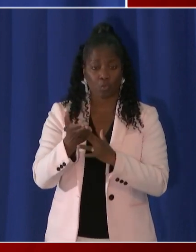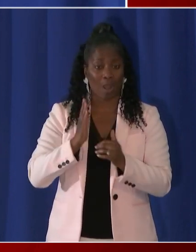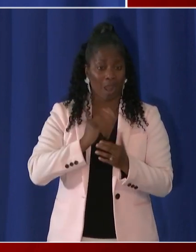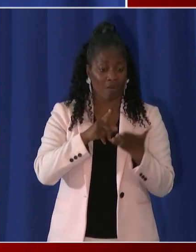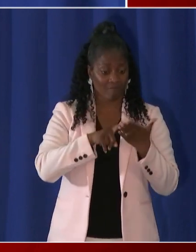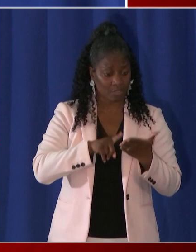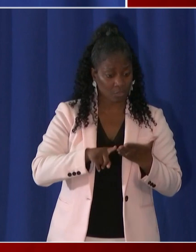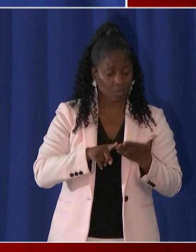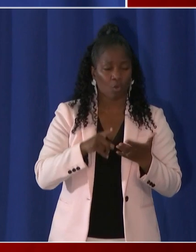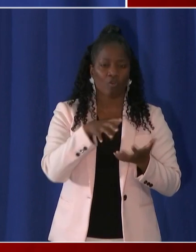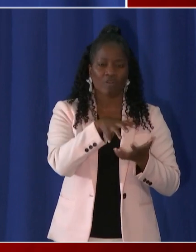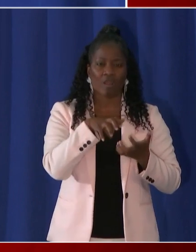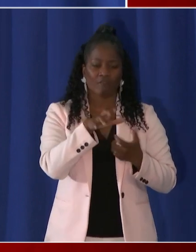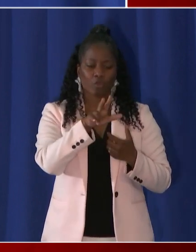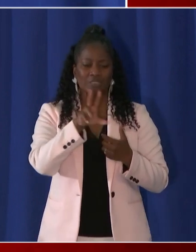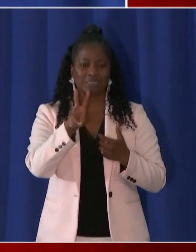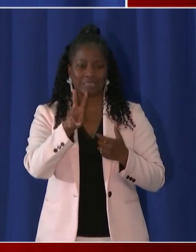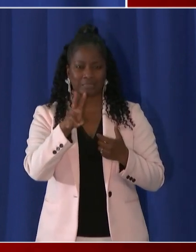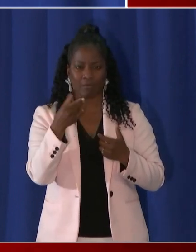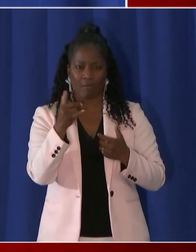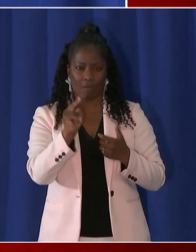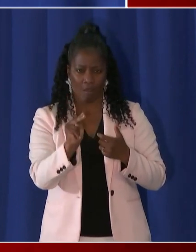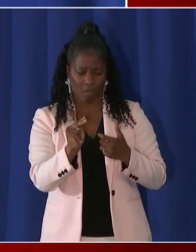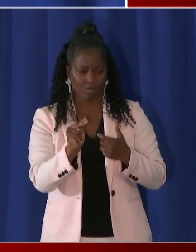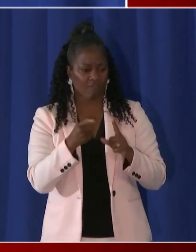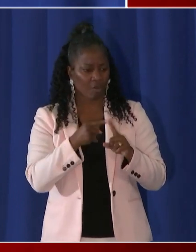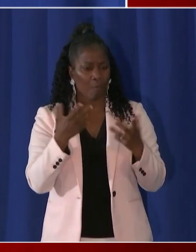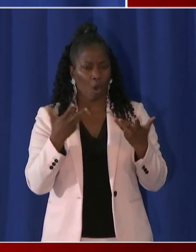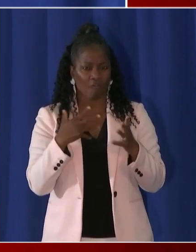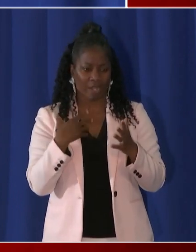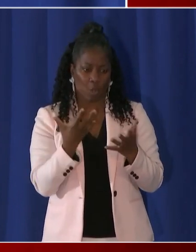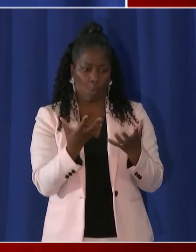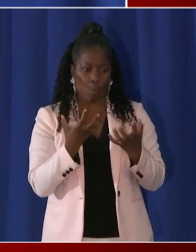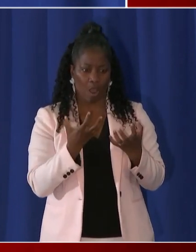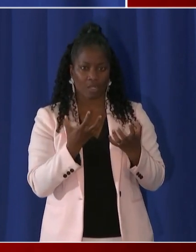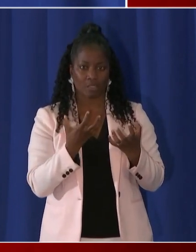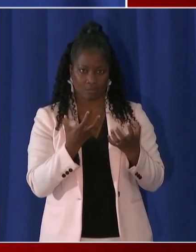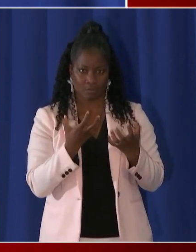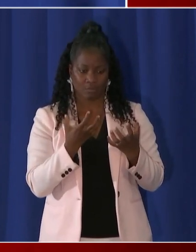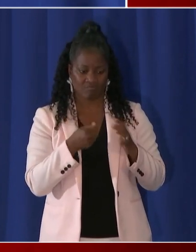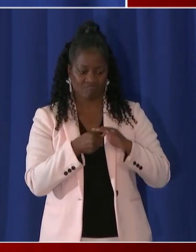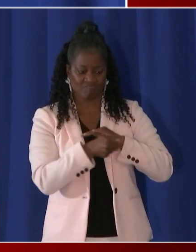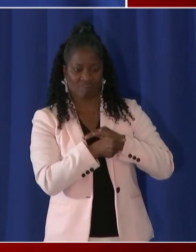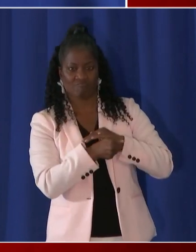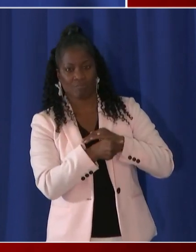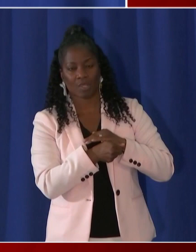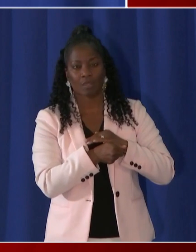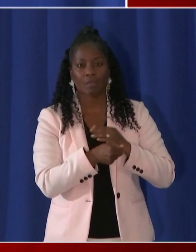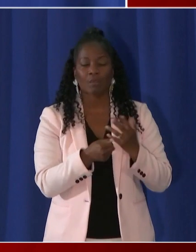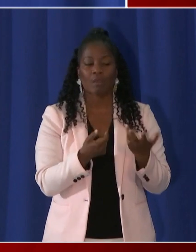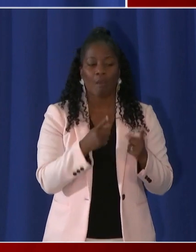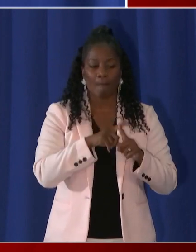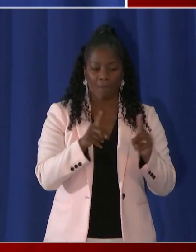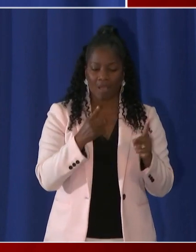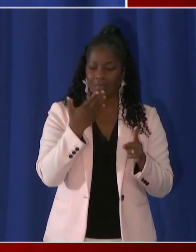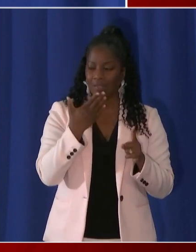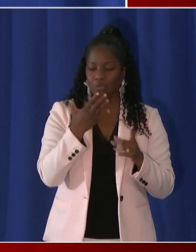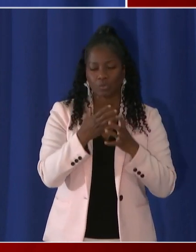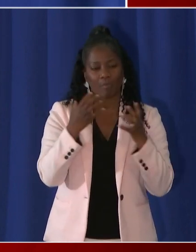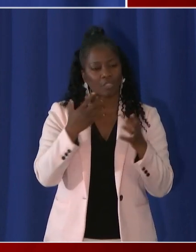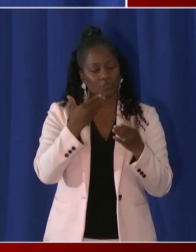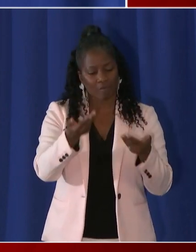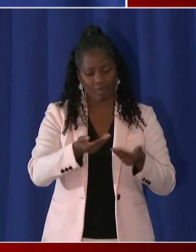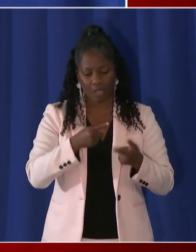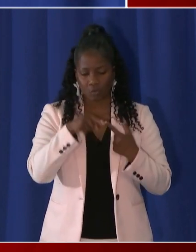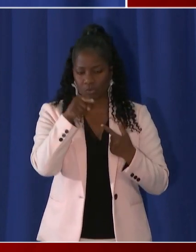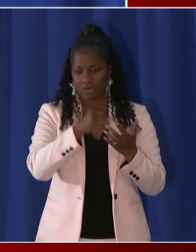36 firearms from already wanted fugitives, and we have to do more. Thank you for inviting us to this initiative, and we